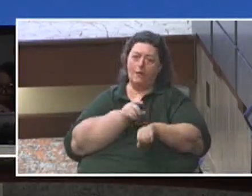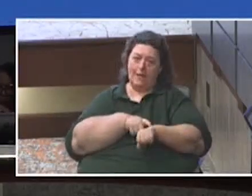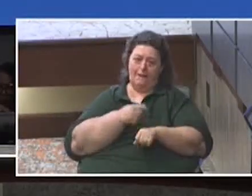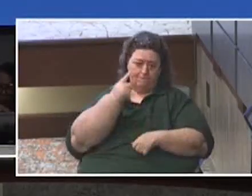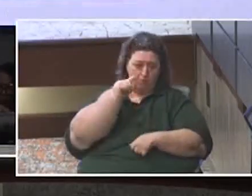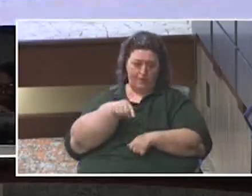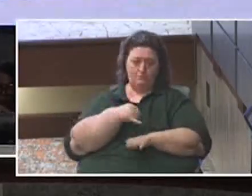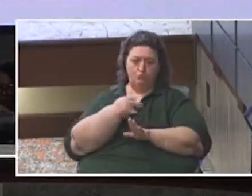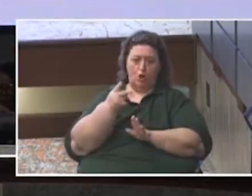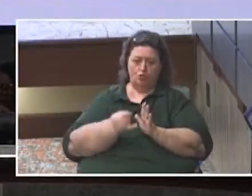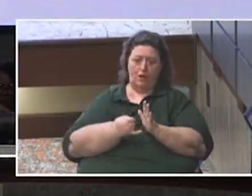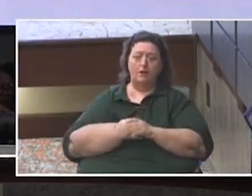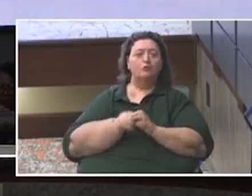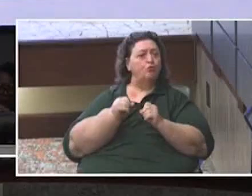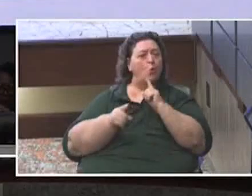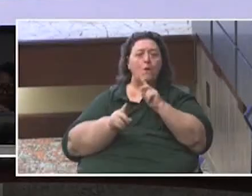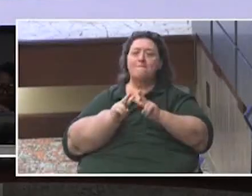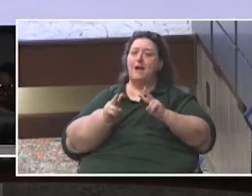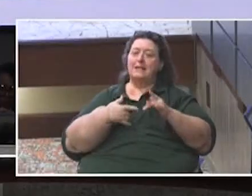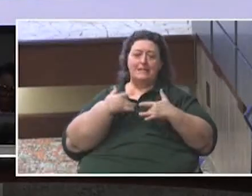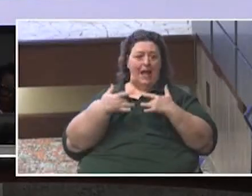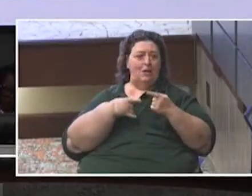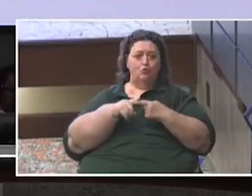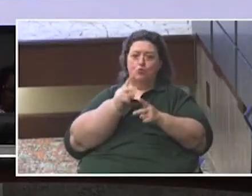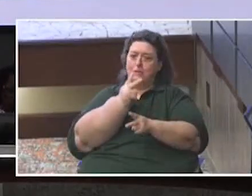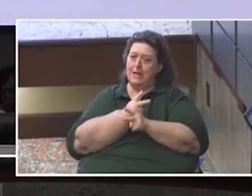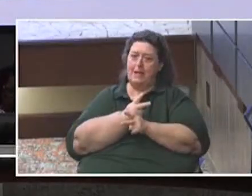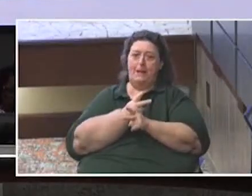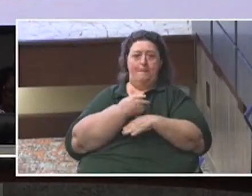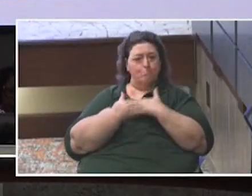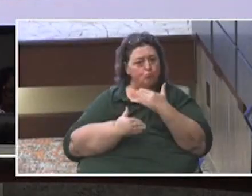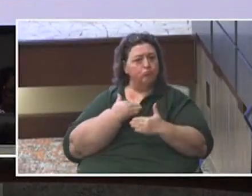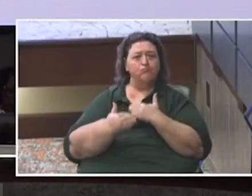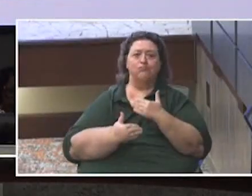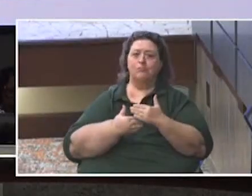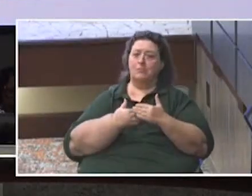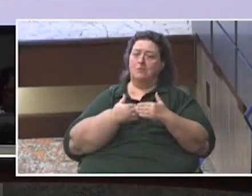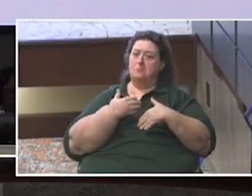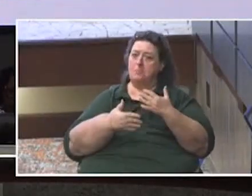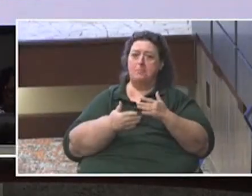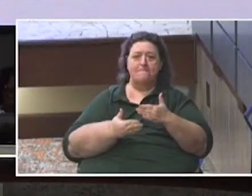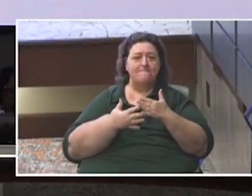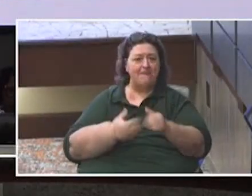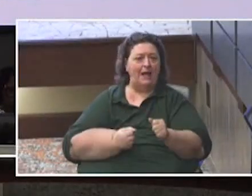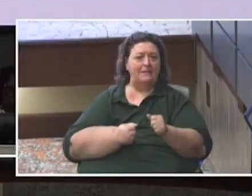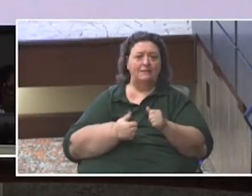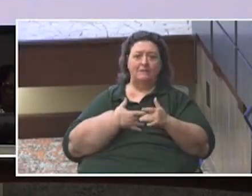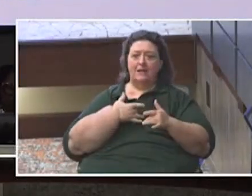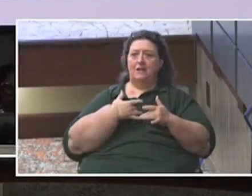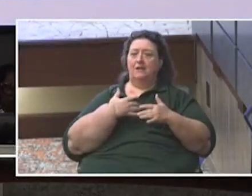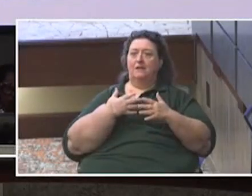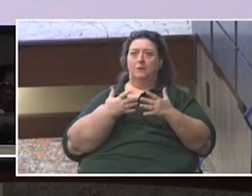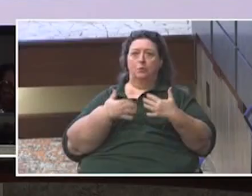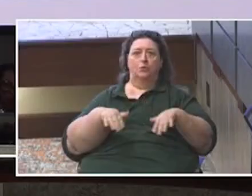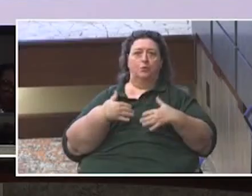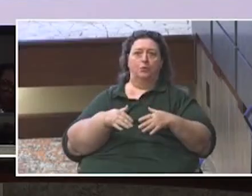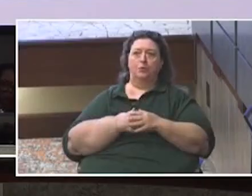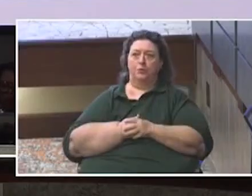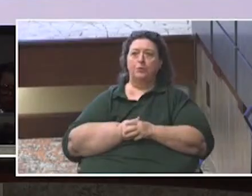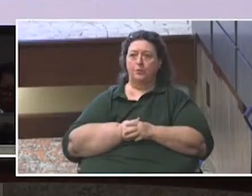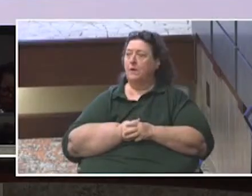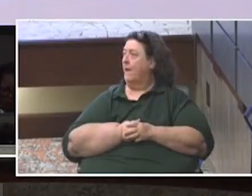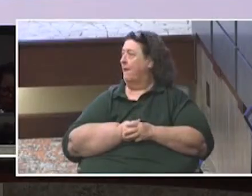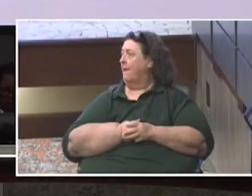project. So super excited to keep the progress going. We're moving fast, and I'll let Jonathan close us